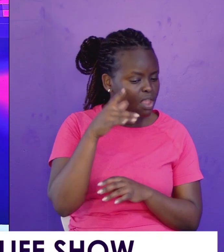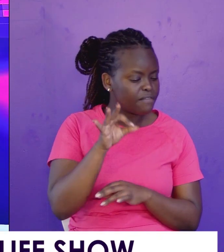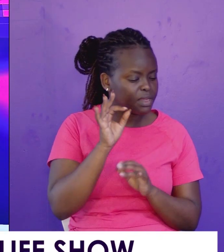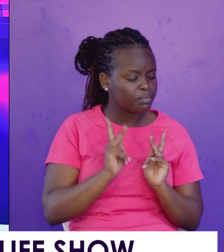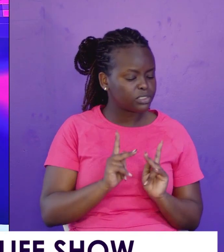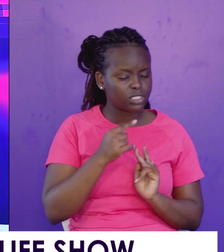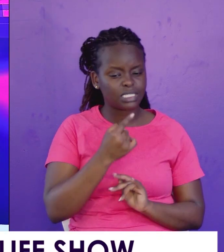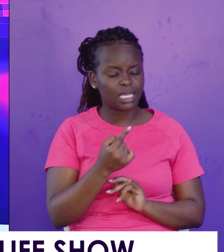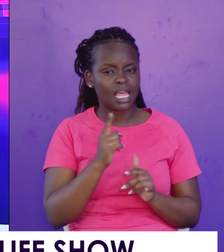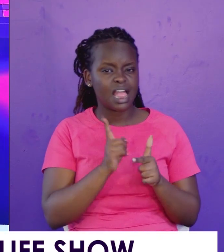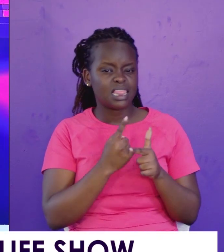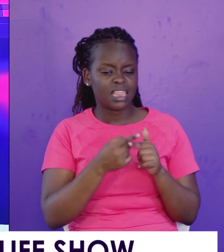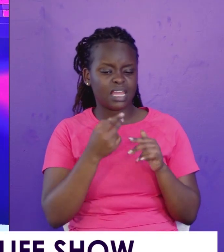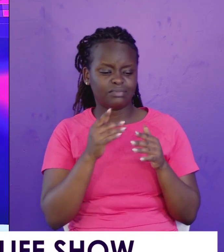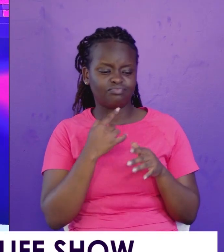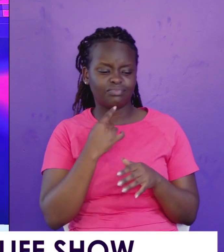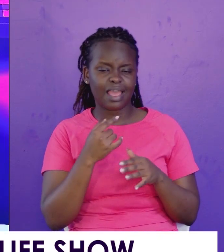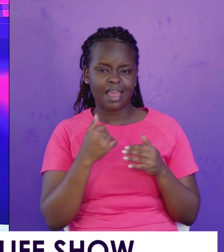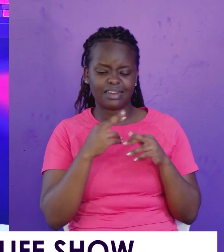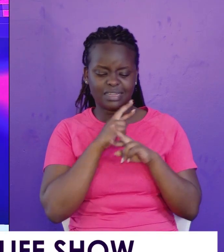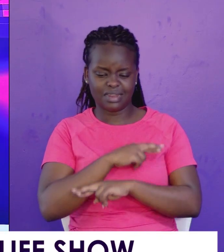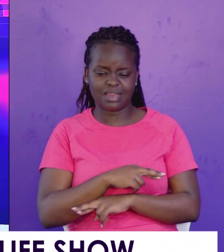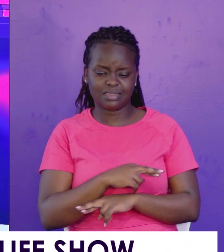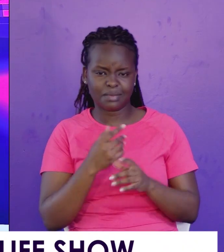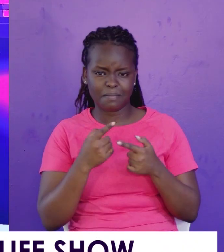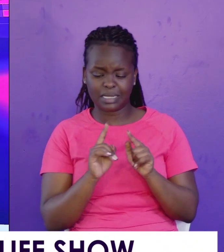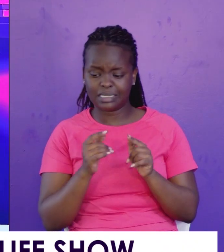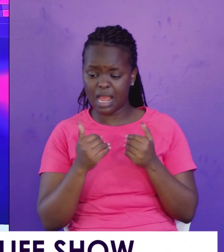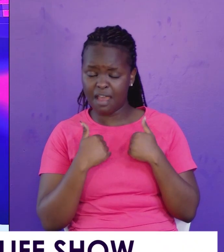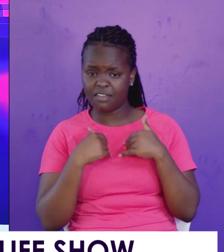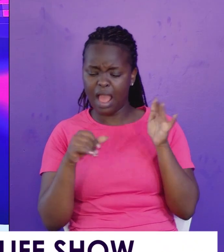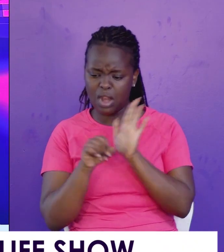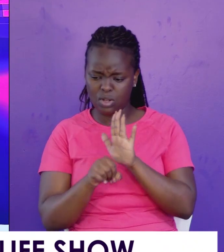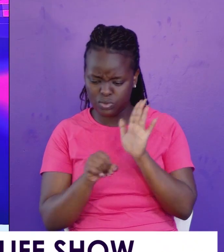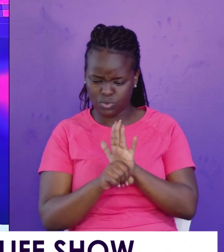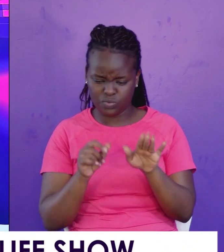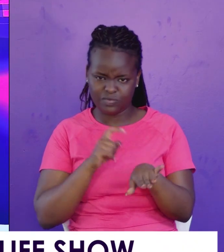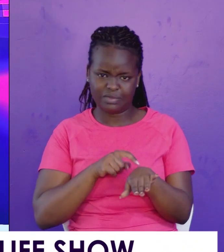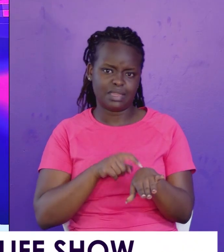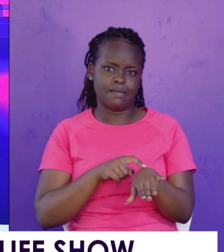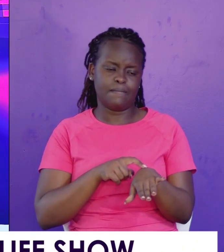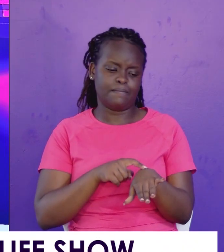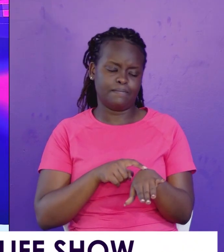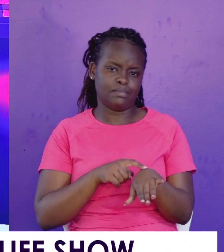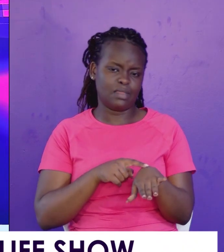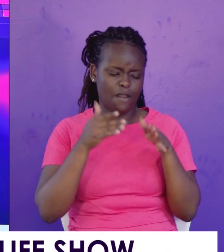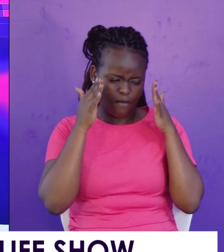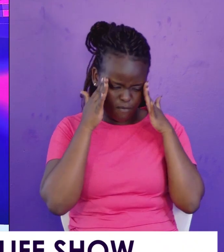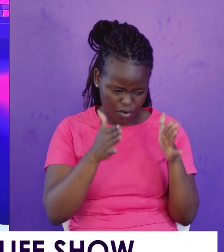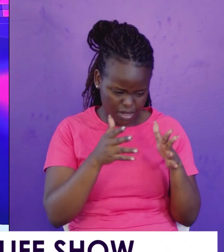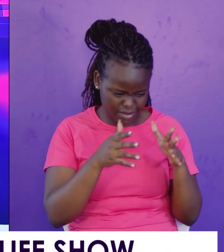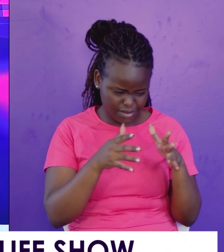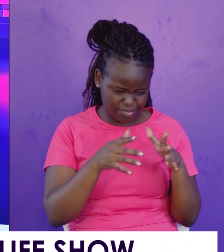say it and looks very relaxed, but they took a lot of time to build on it because it's something that they probably have taken their time